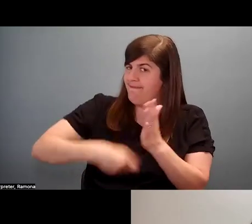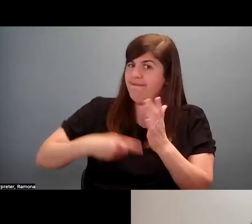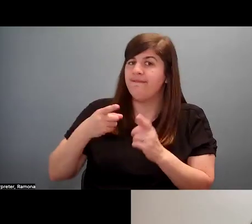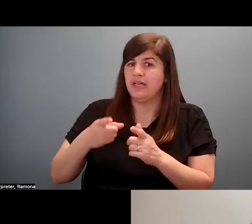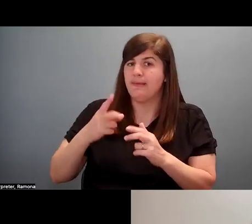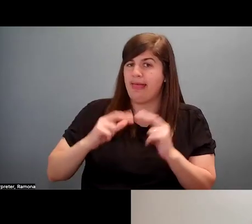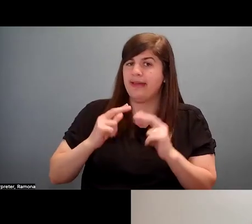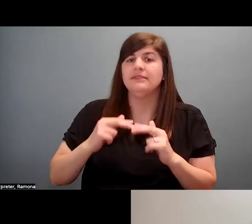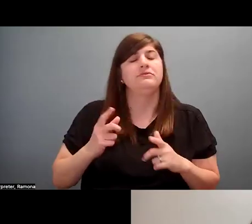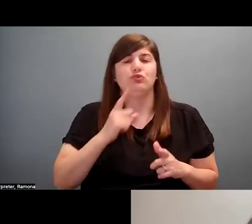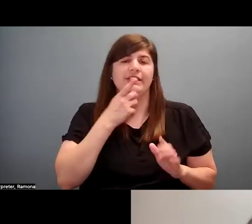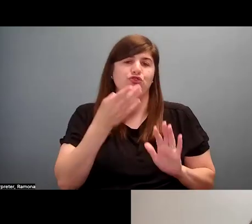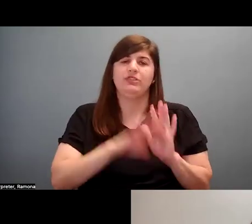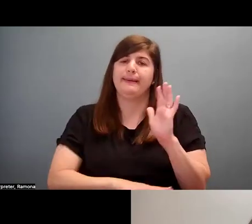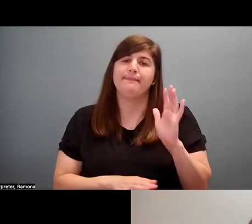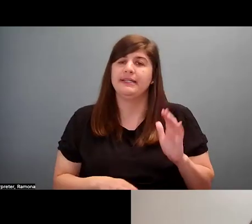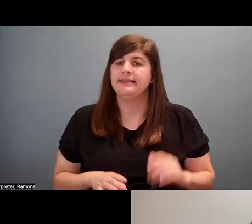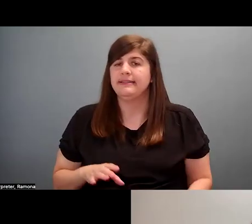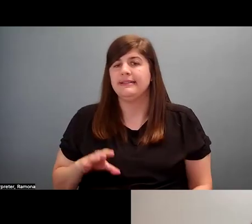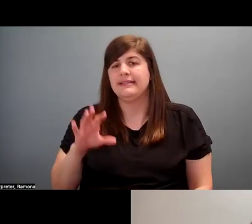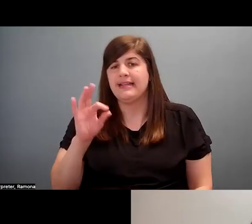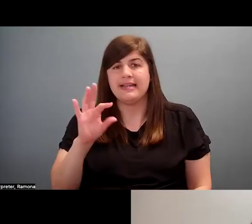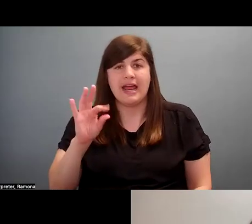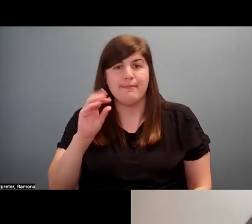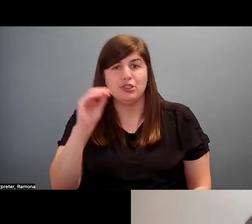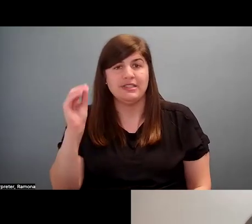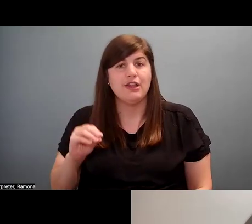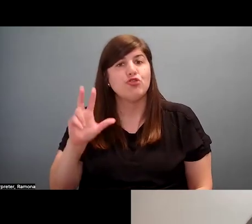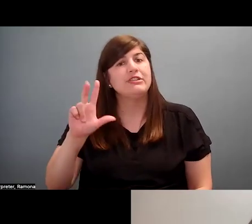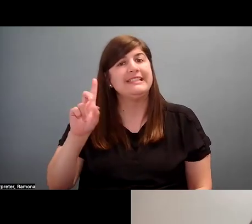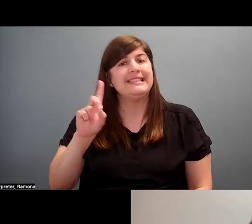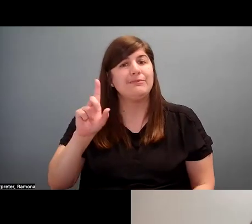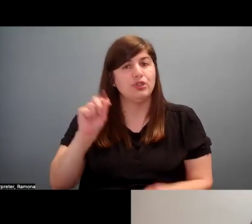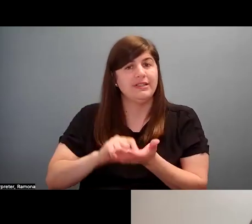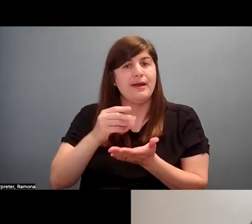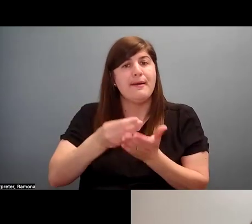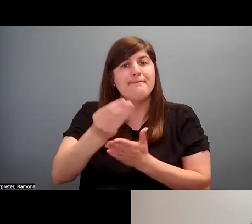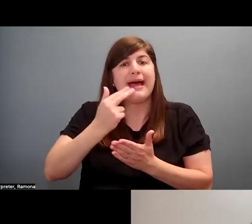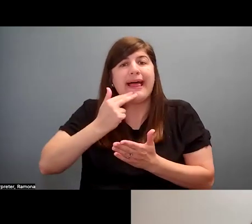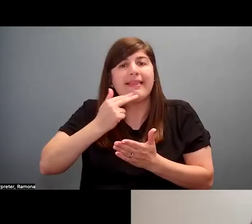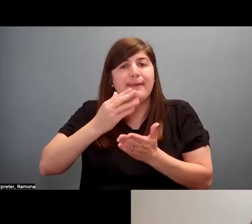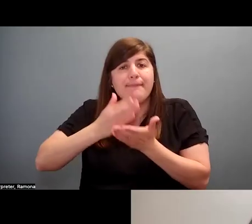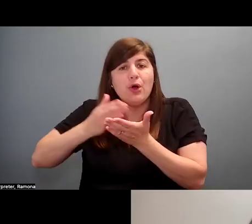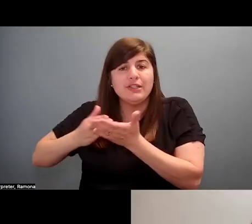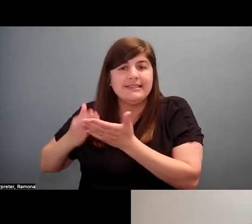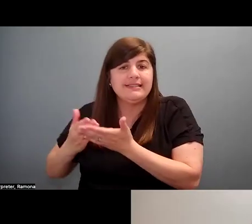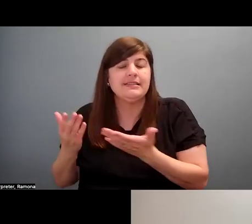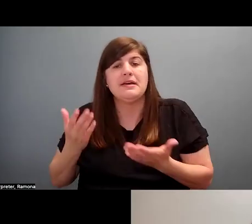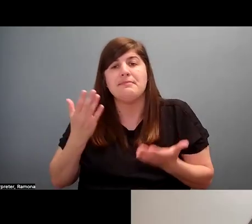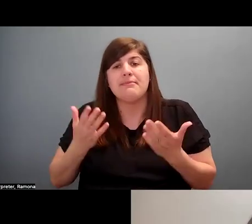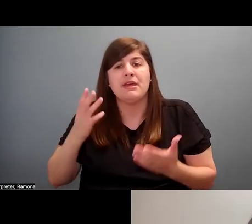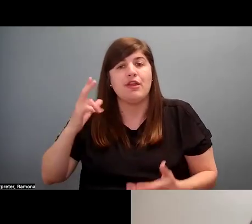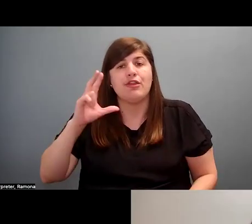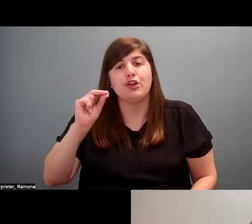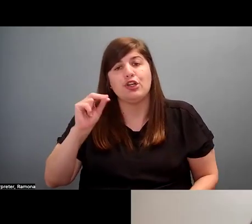cheap. They're Oh, great. mostly 99% 3D printed. You just have to buy the little parts that go in them. So I'd say about 30